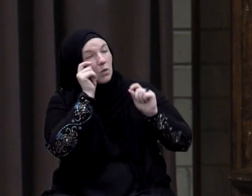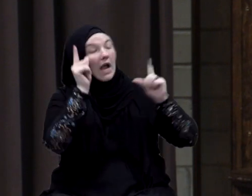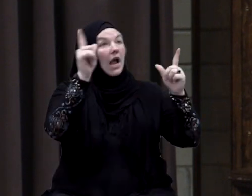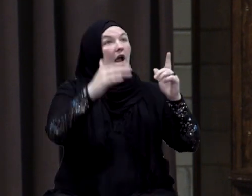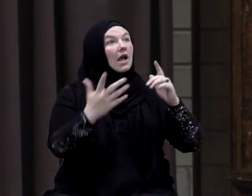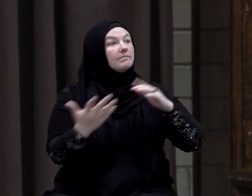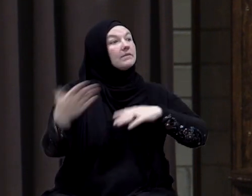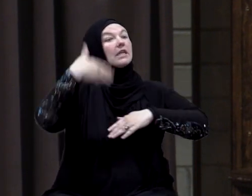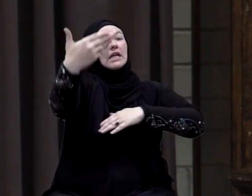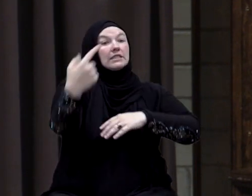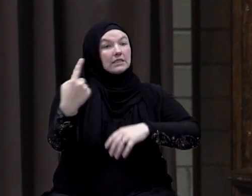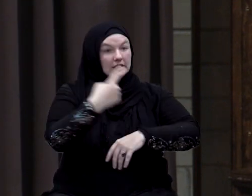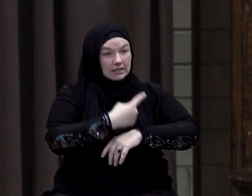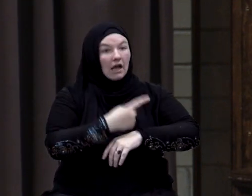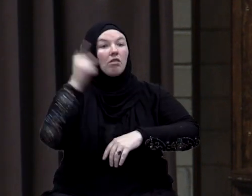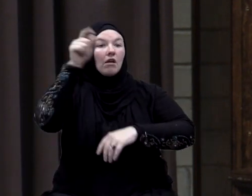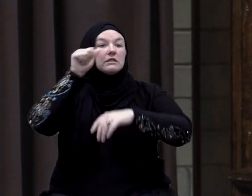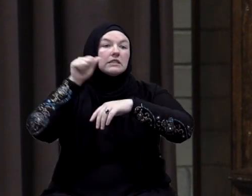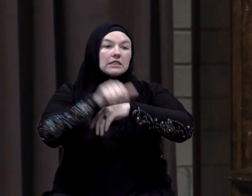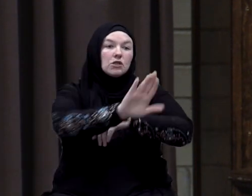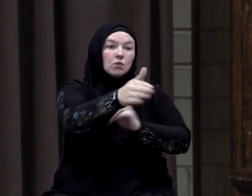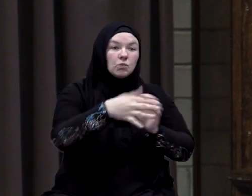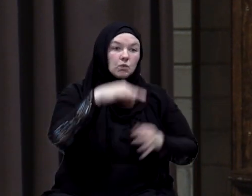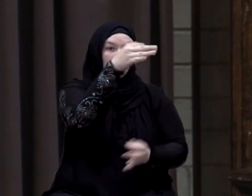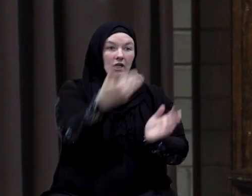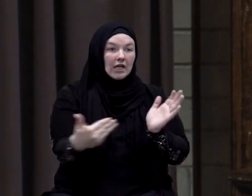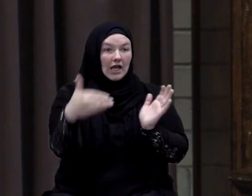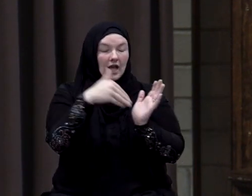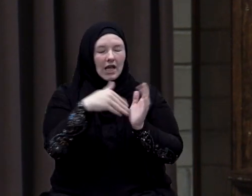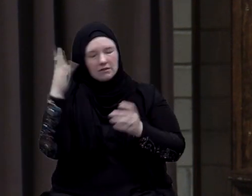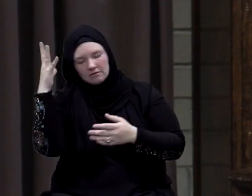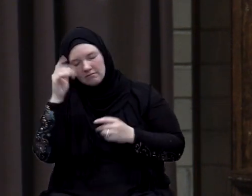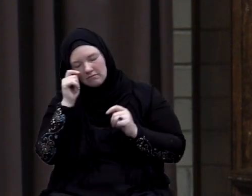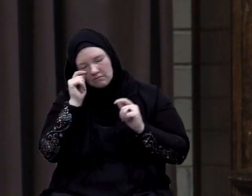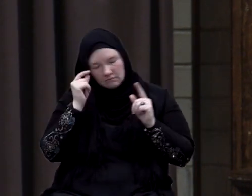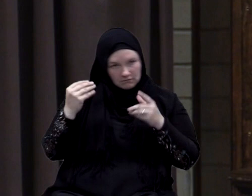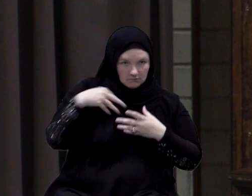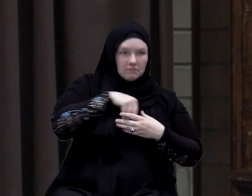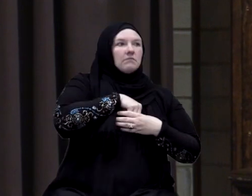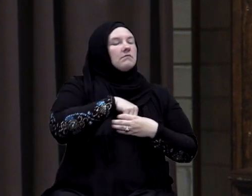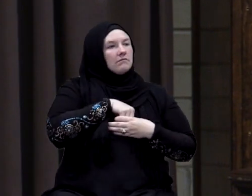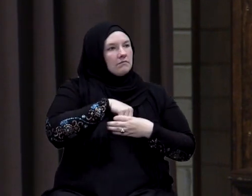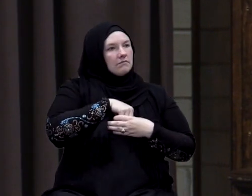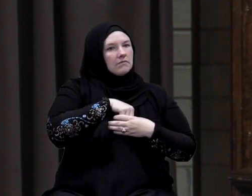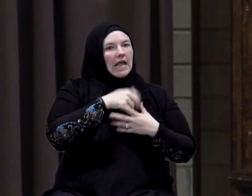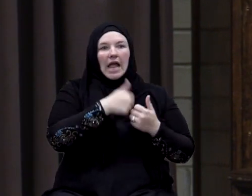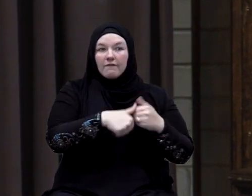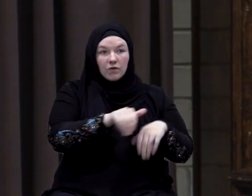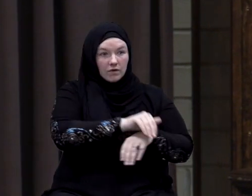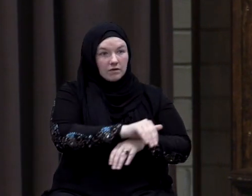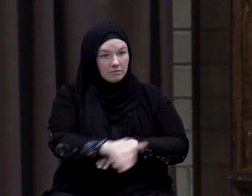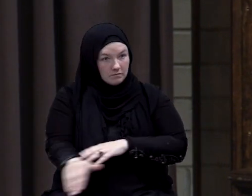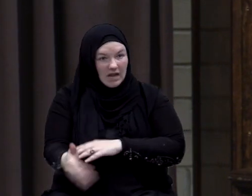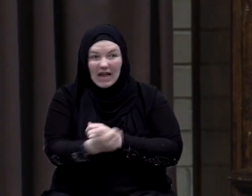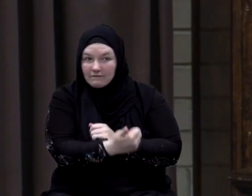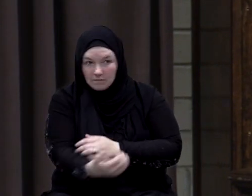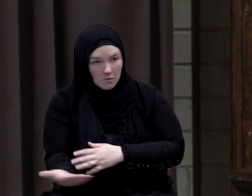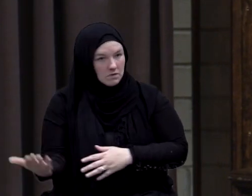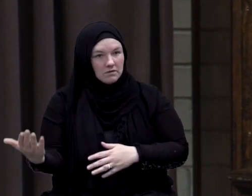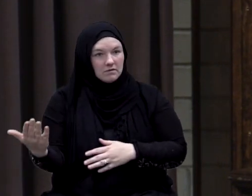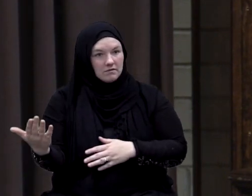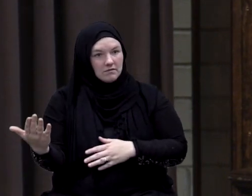body, and we wake up and we become active. Subhanallah. And that's why Muslim scholars, they